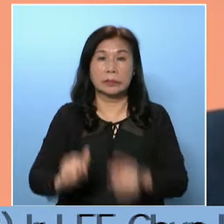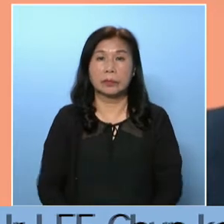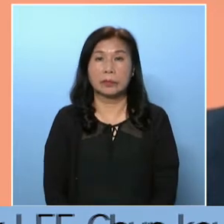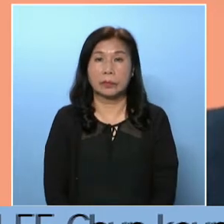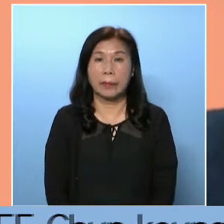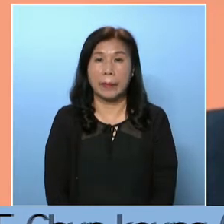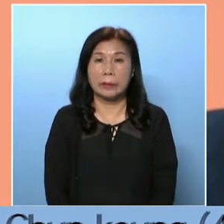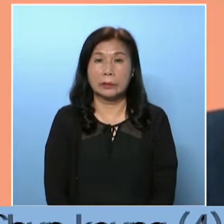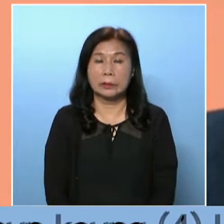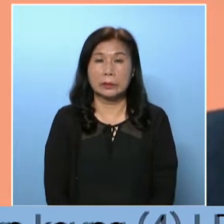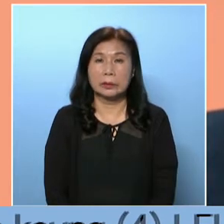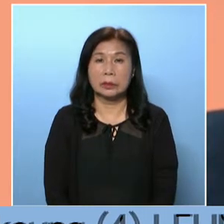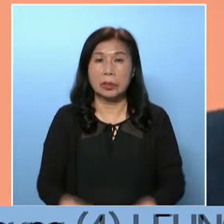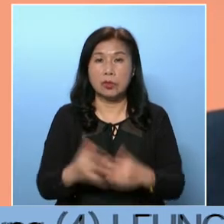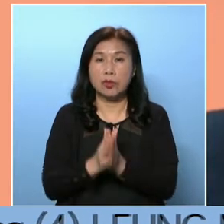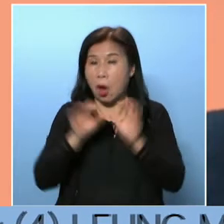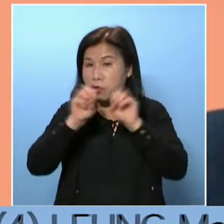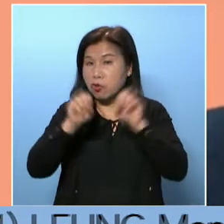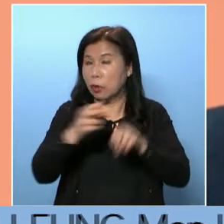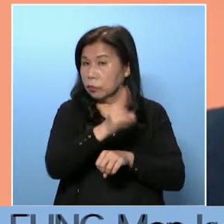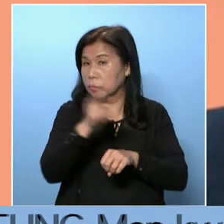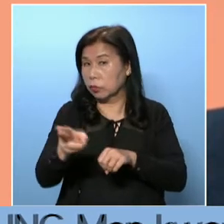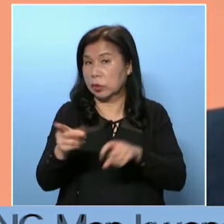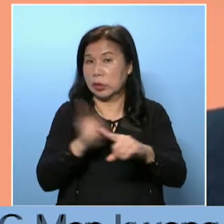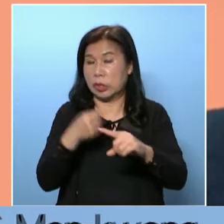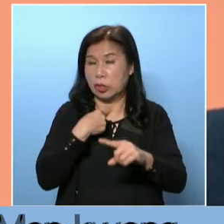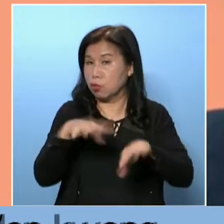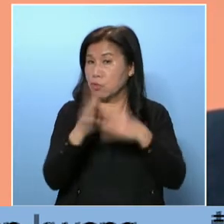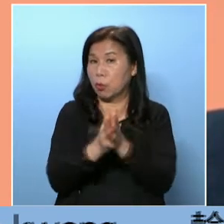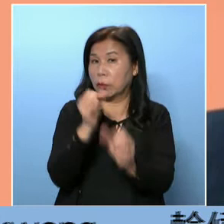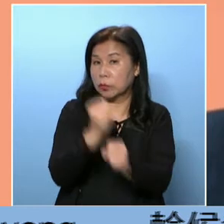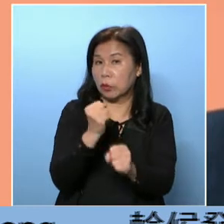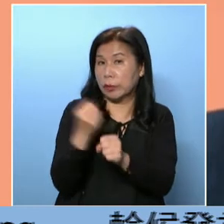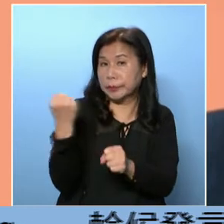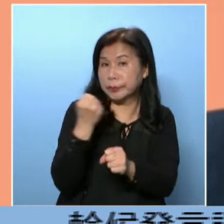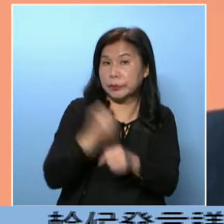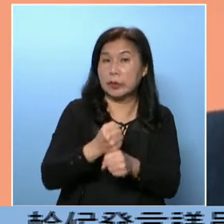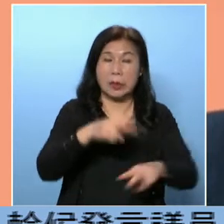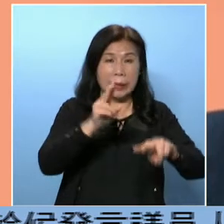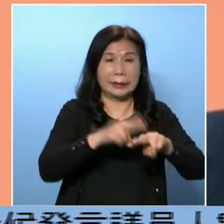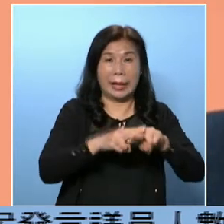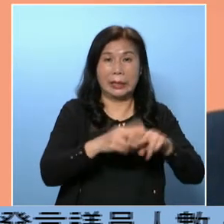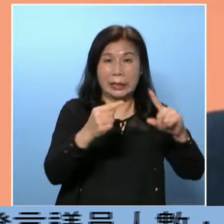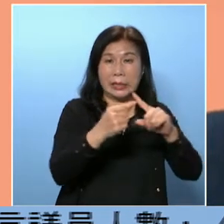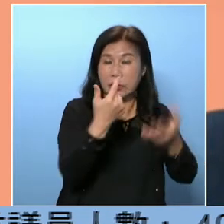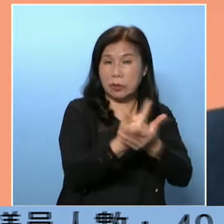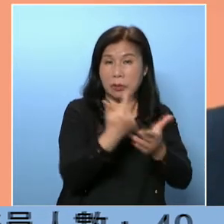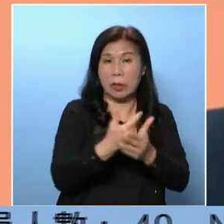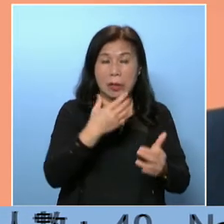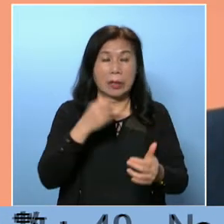President Xi has given us an instruction to mobilize all resources